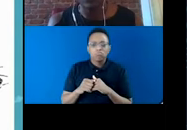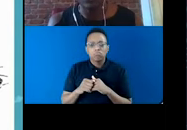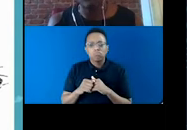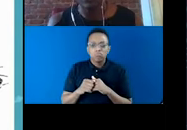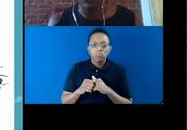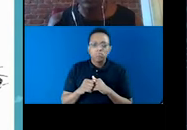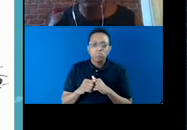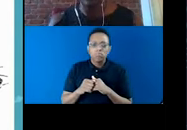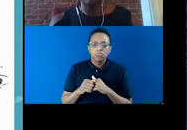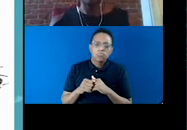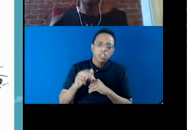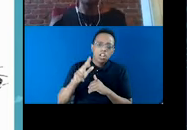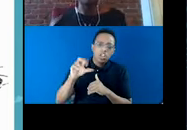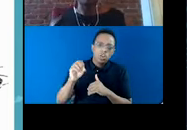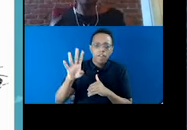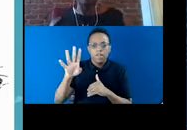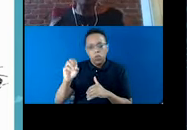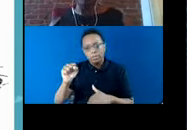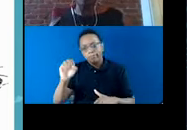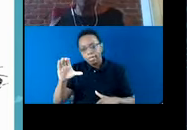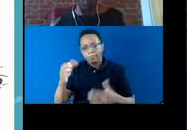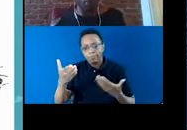like 30, 40 seconds here.